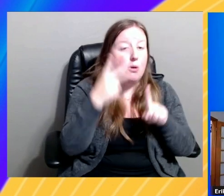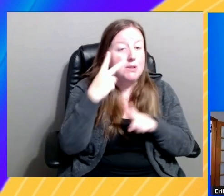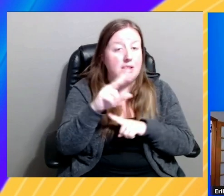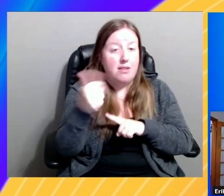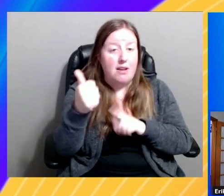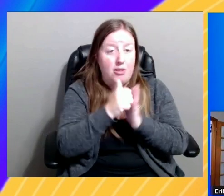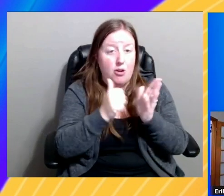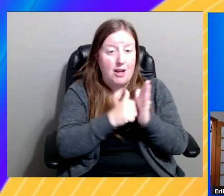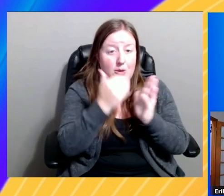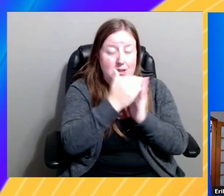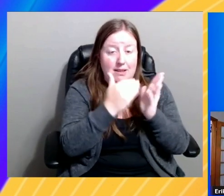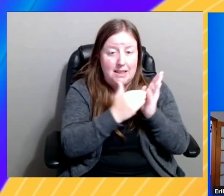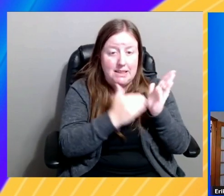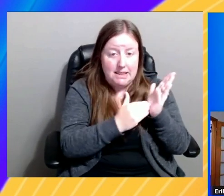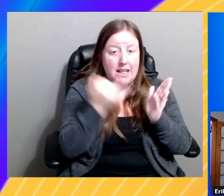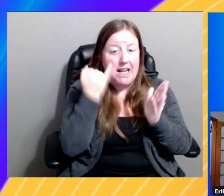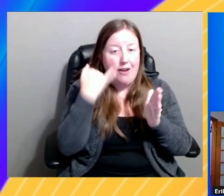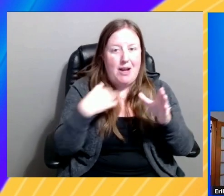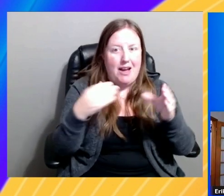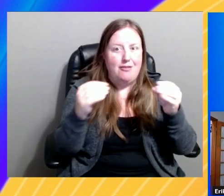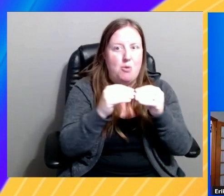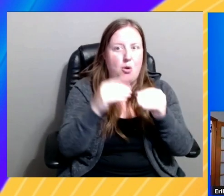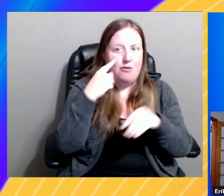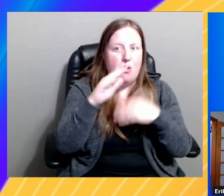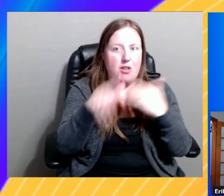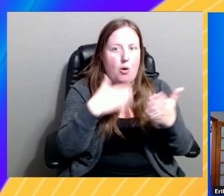should you have more underneath that overall umbrella.